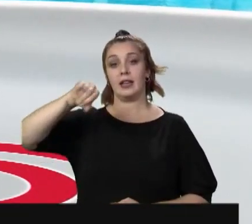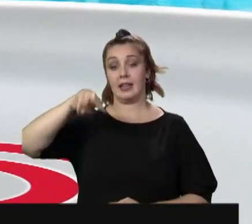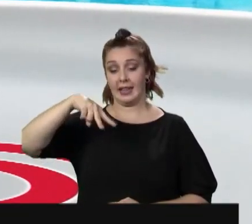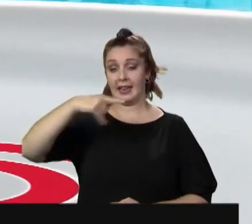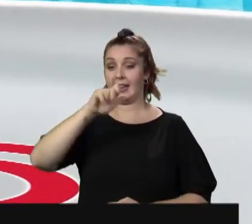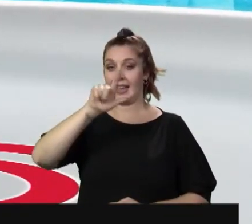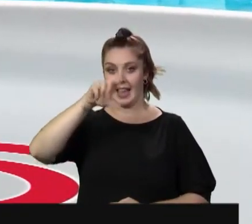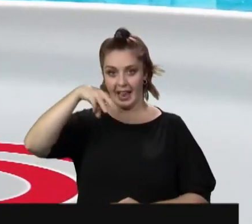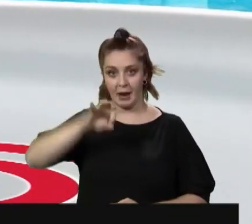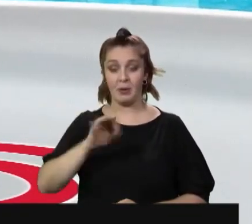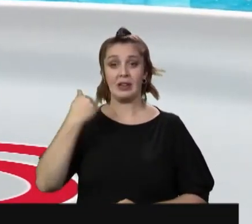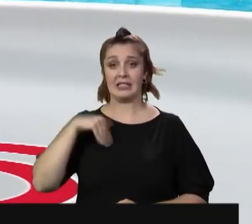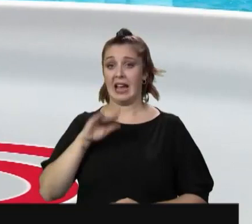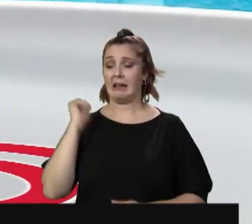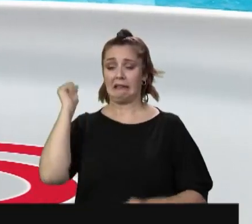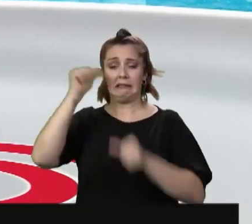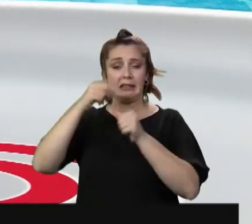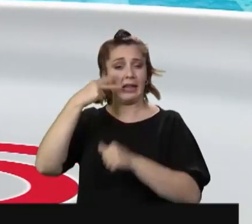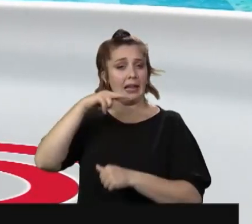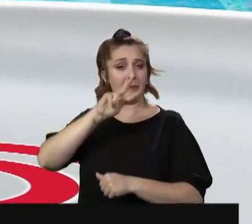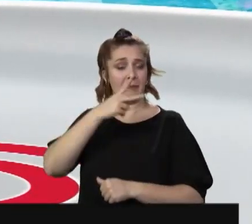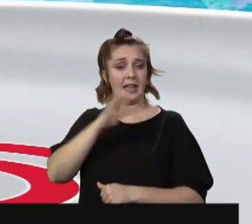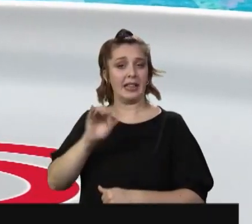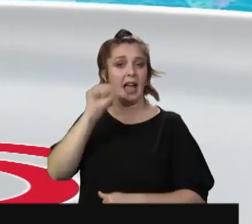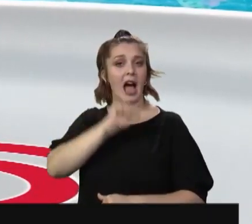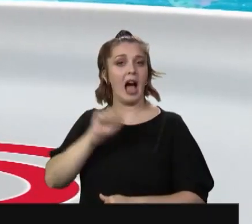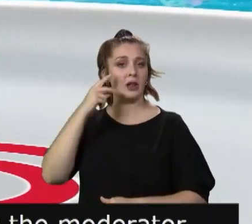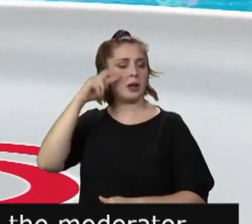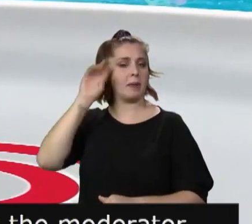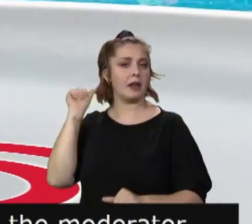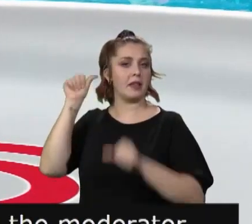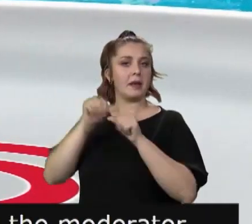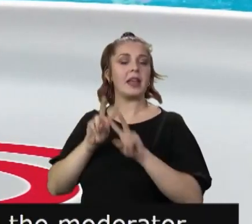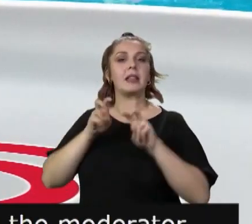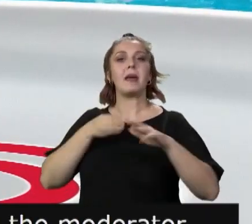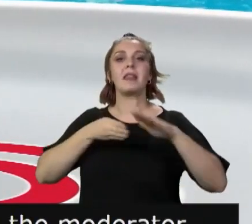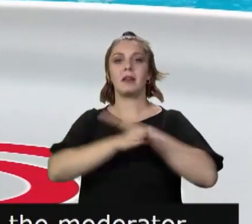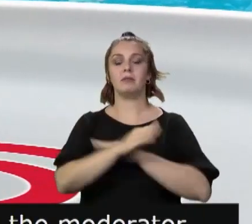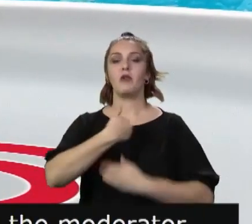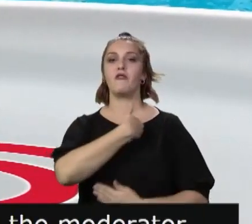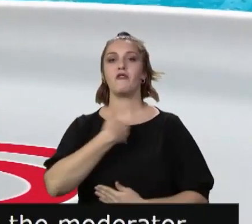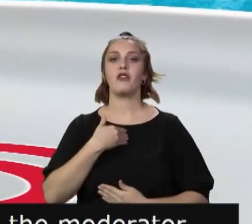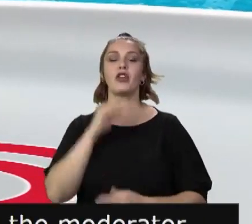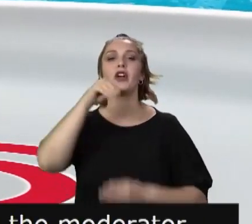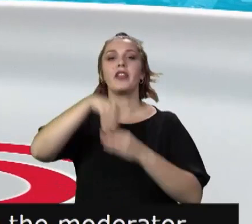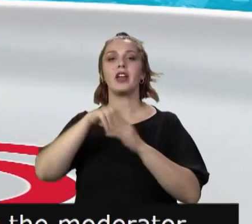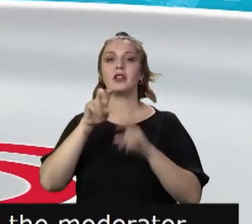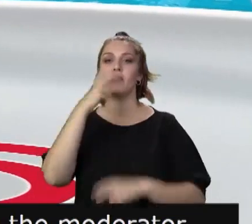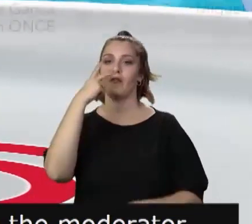Antonio Enrique, leader for the Accessibilitech project with over 20 years experience in the